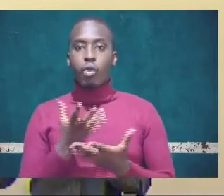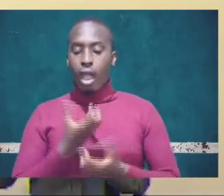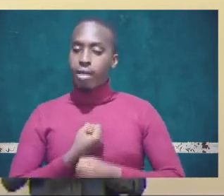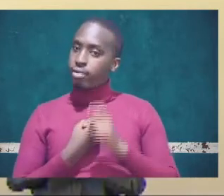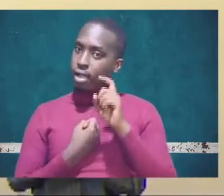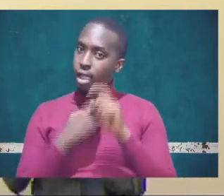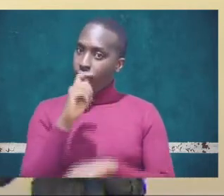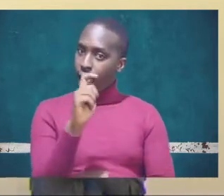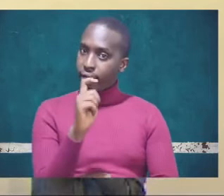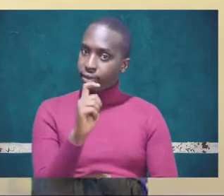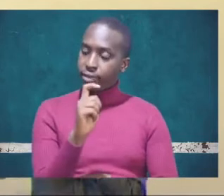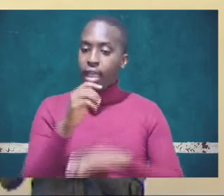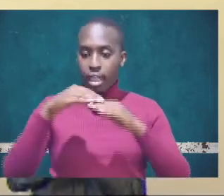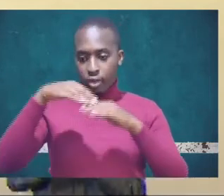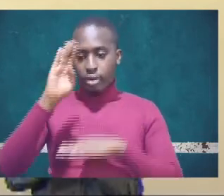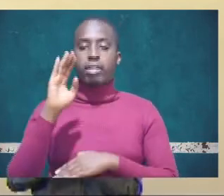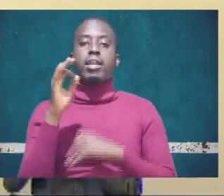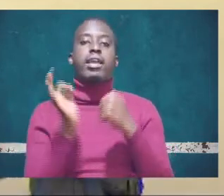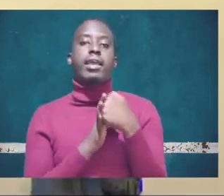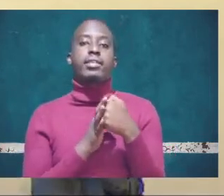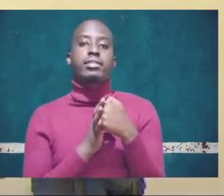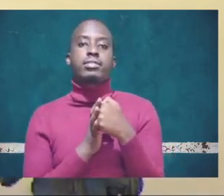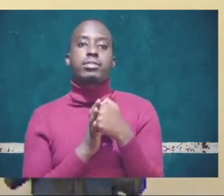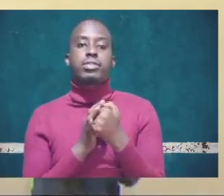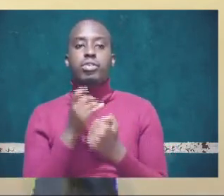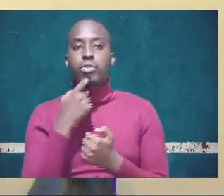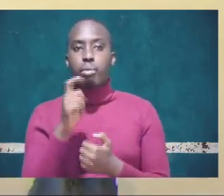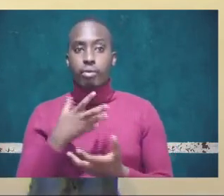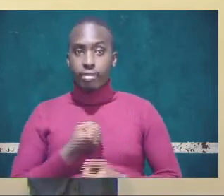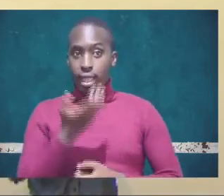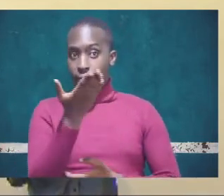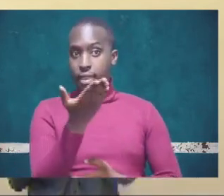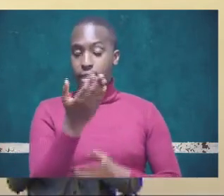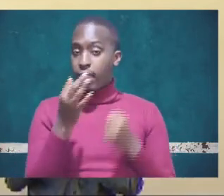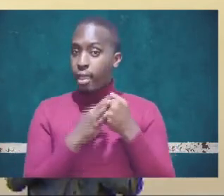x greater than 8. We have 8 here.